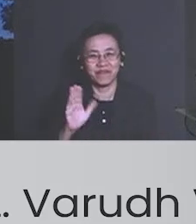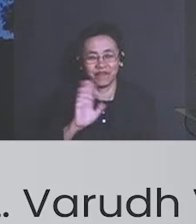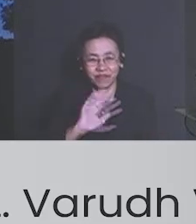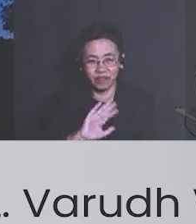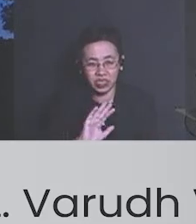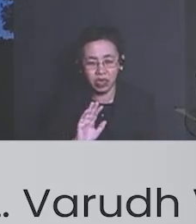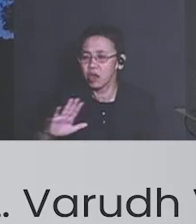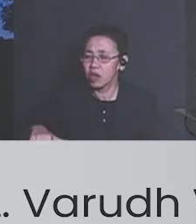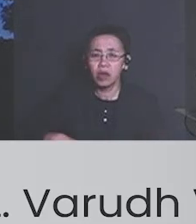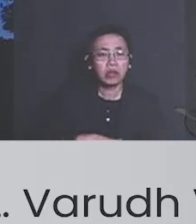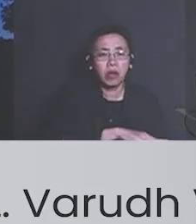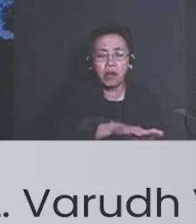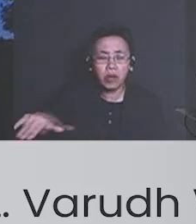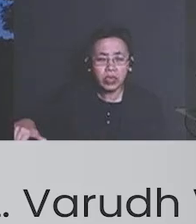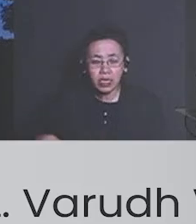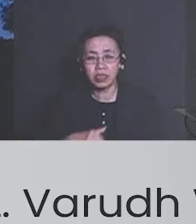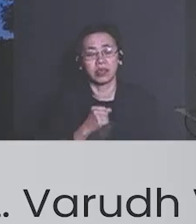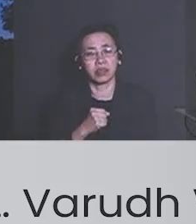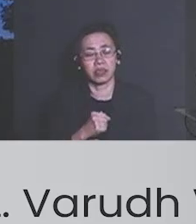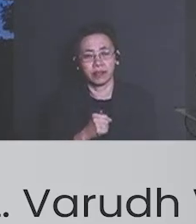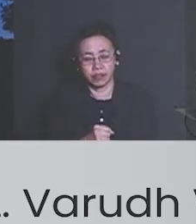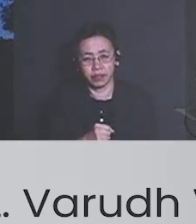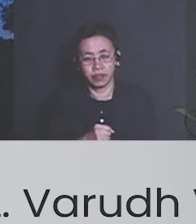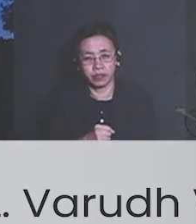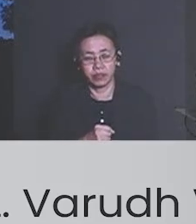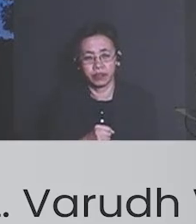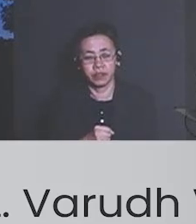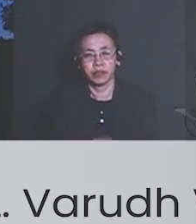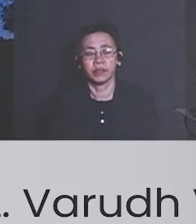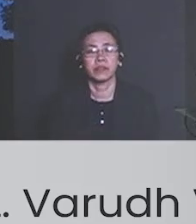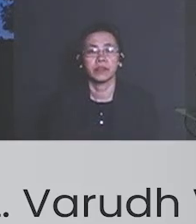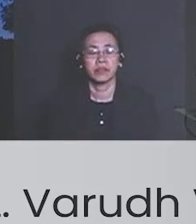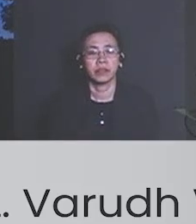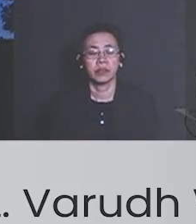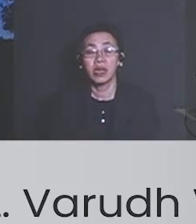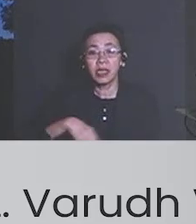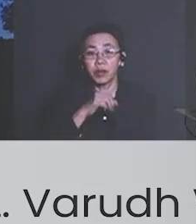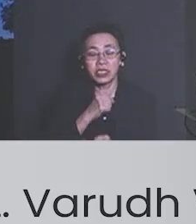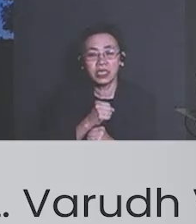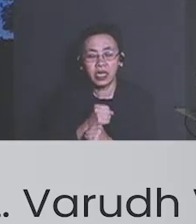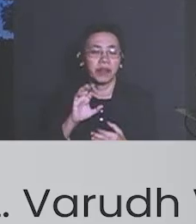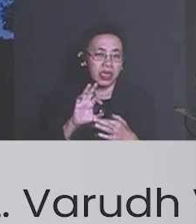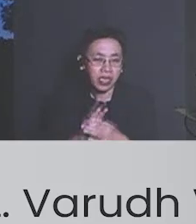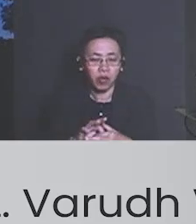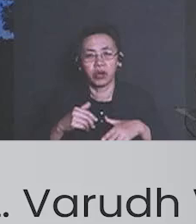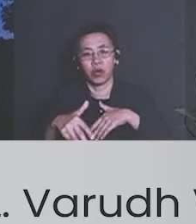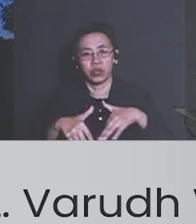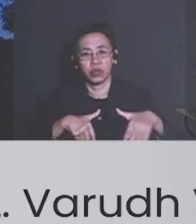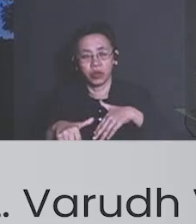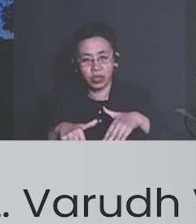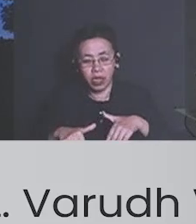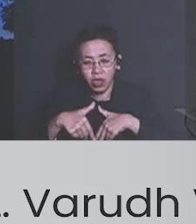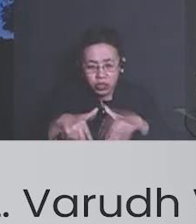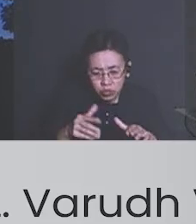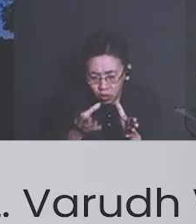architecture should become as a learning tool that can teach the community to understand and prepare themselves in the future.